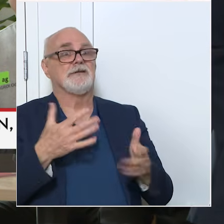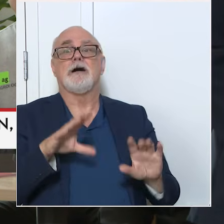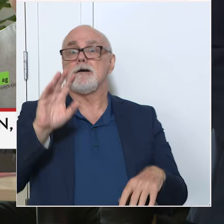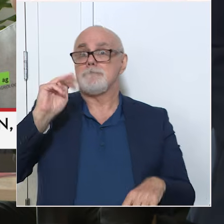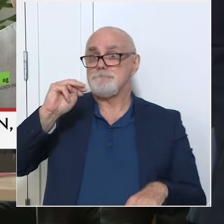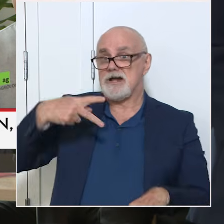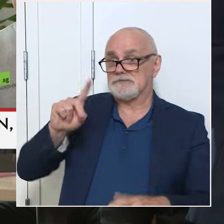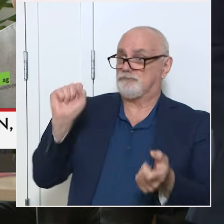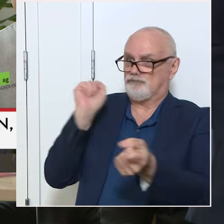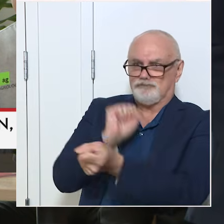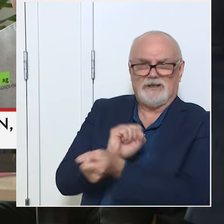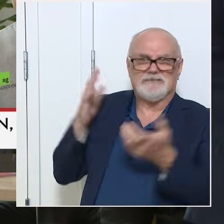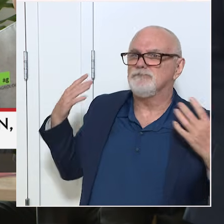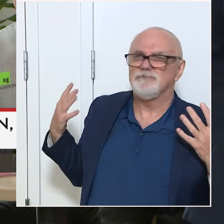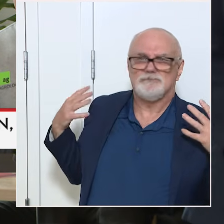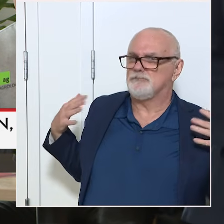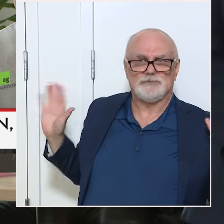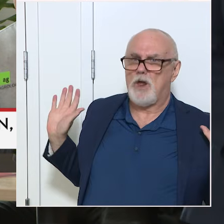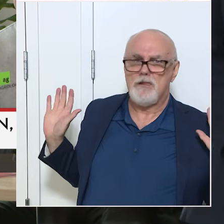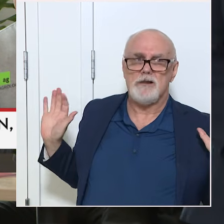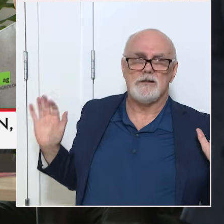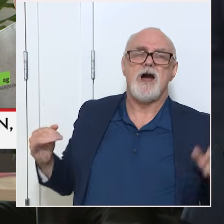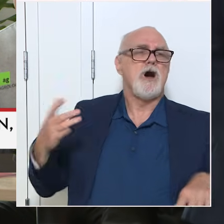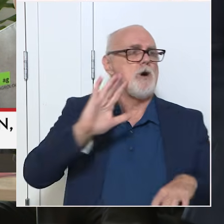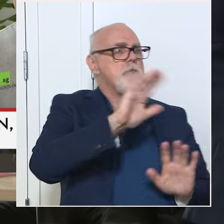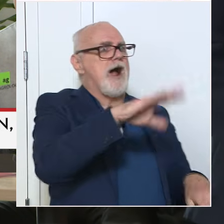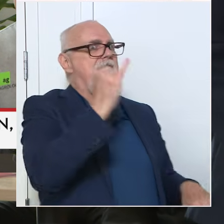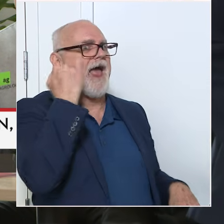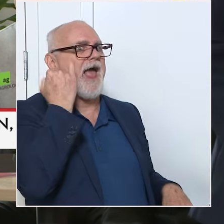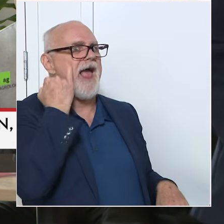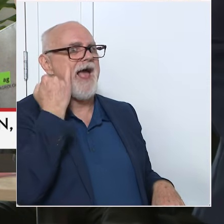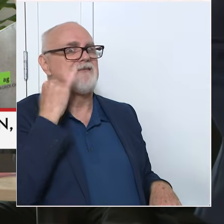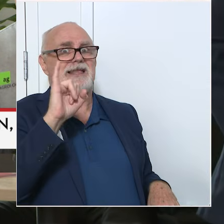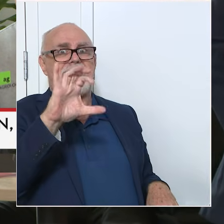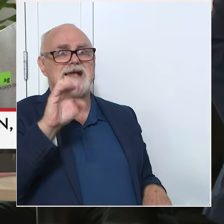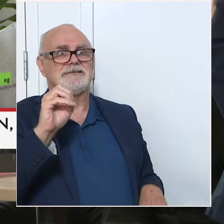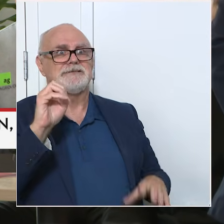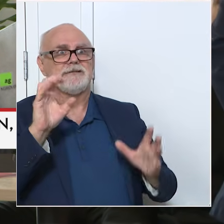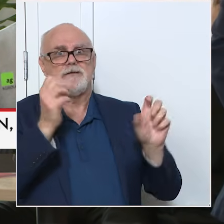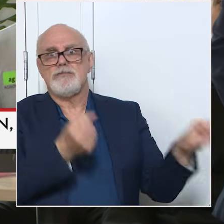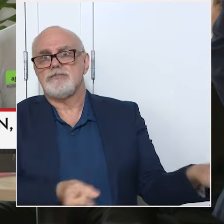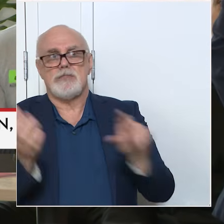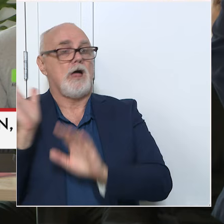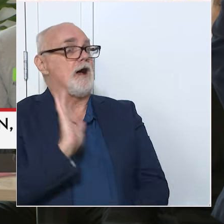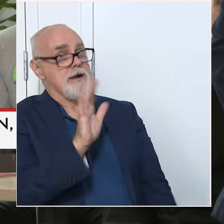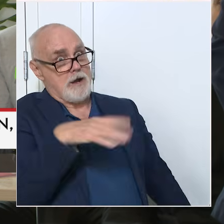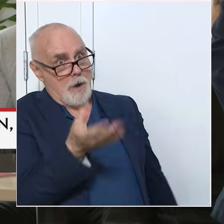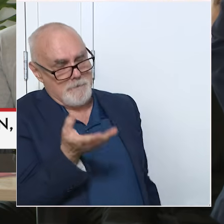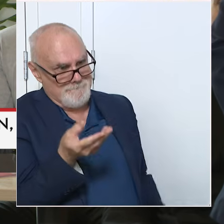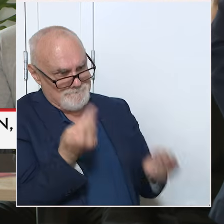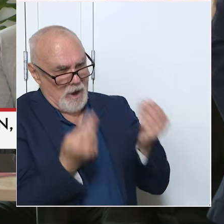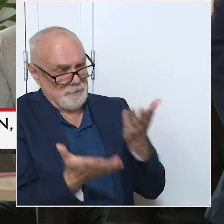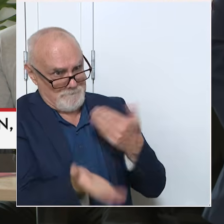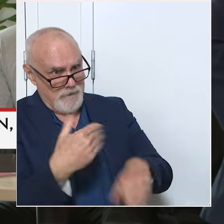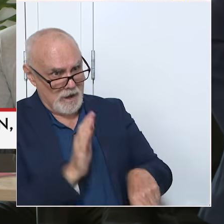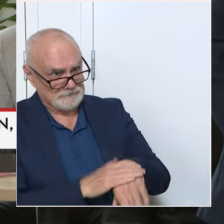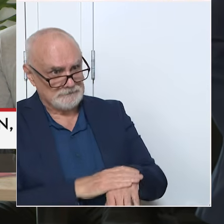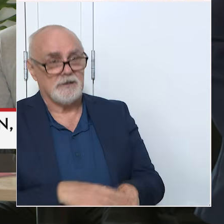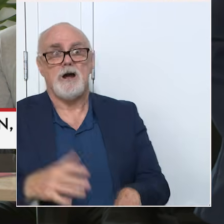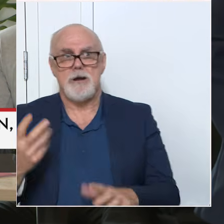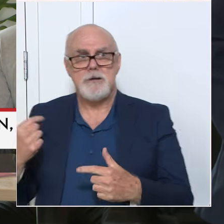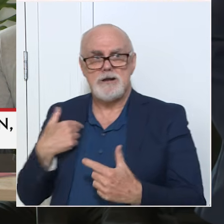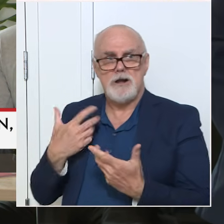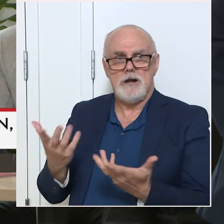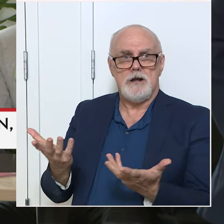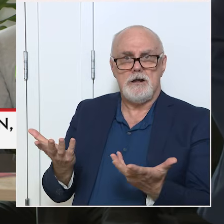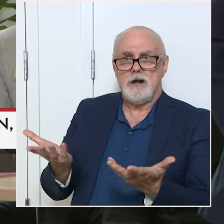just clarify then, if we take ICE out of this lexicon and just ask, Here we go. Well, Mayor Bowser, there's a lot of people who are confused and asking this